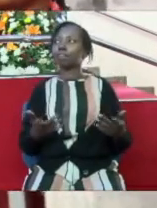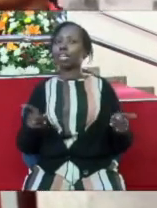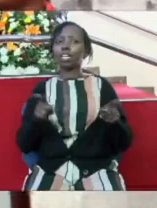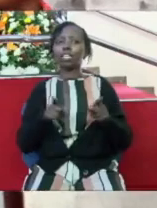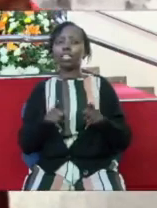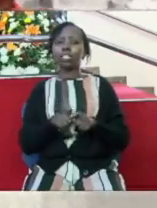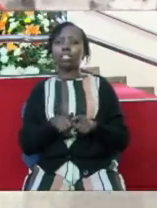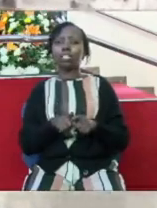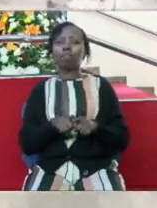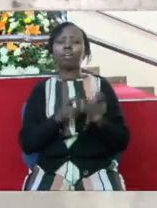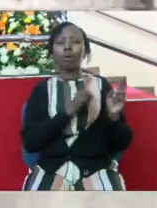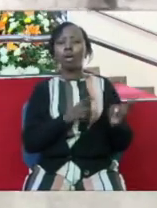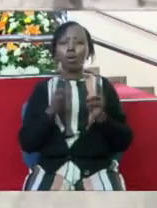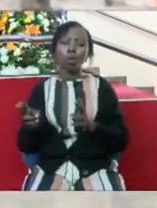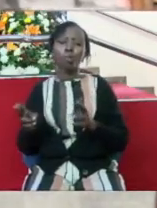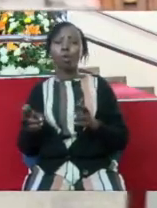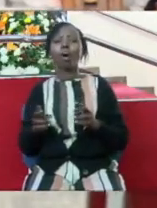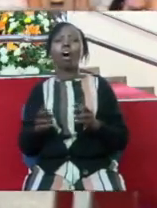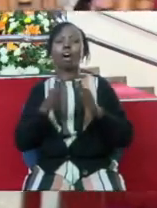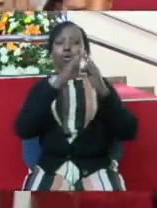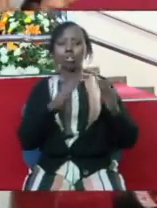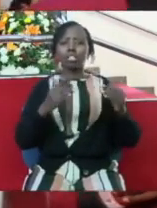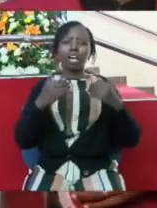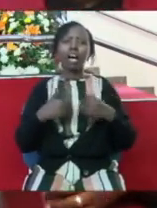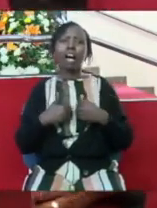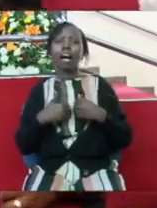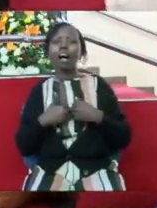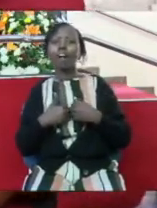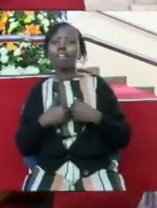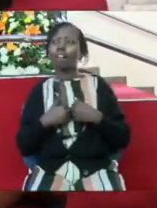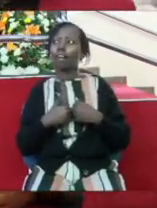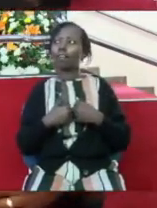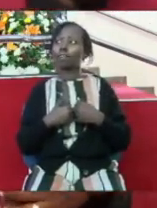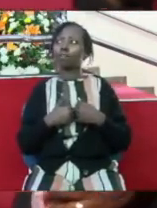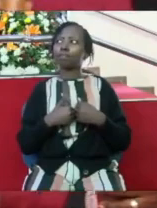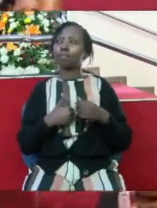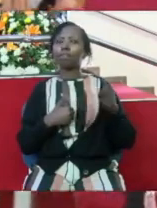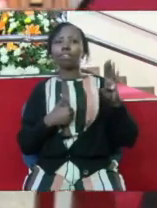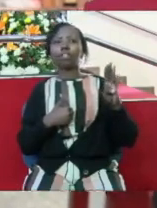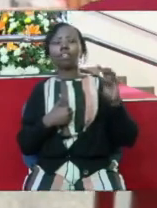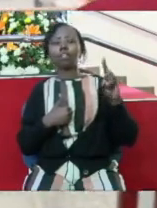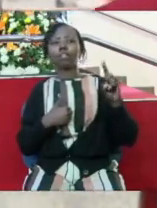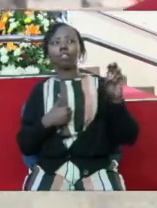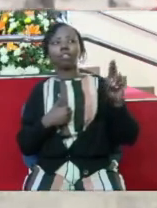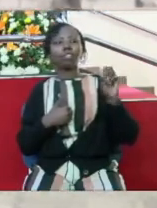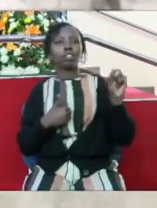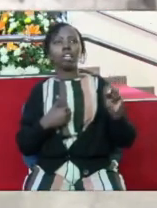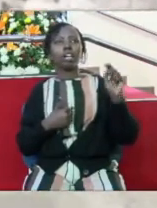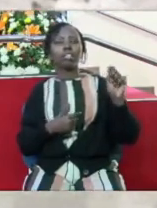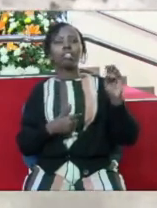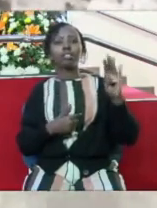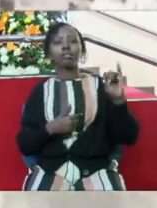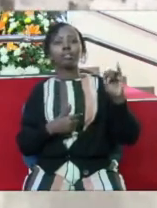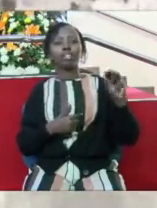our ordinary houses we have dustbins. Kuna vyombo vya kubeba uchafu. And we have those utensils that you use to serve the